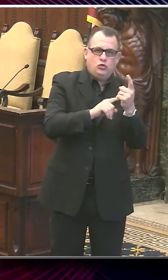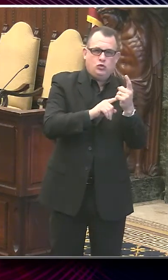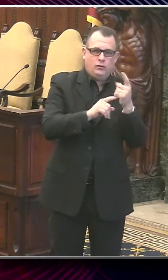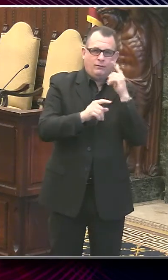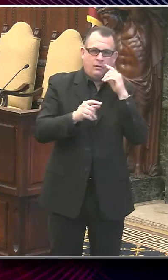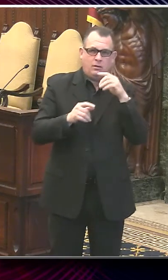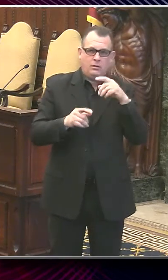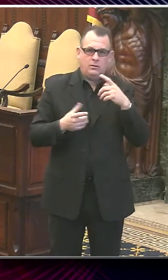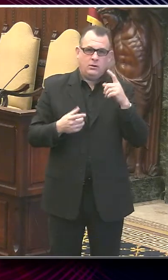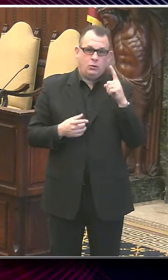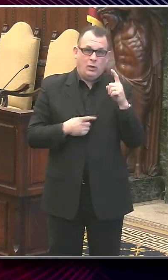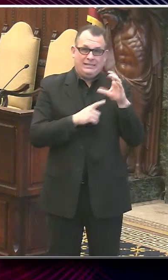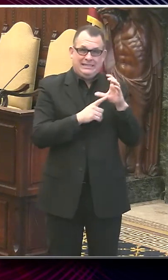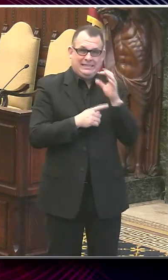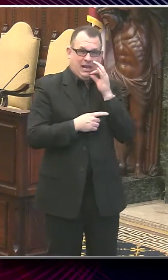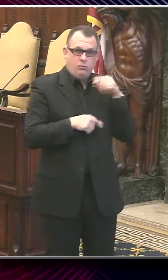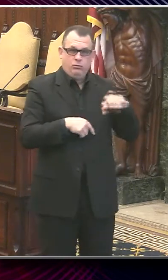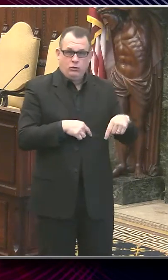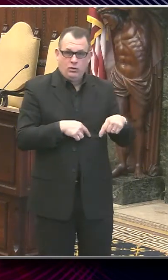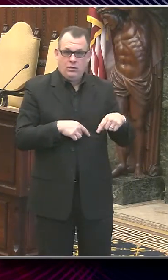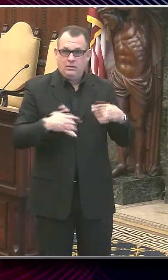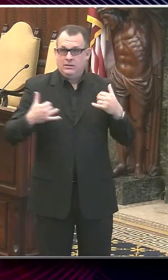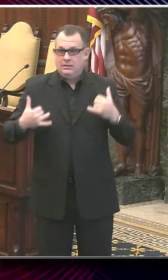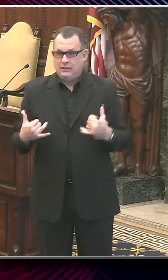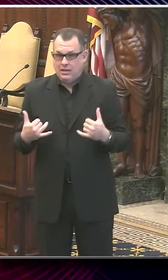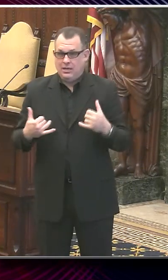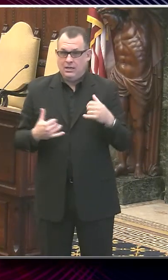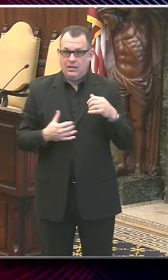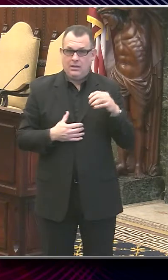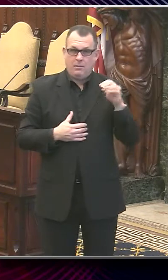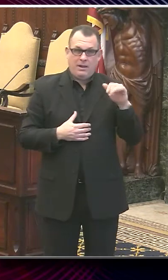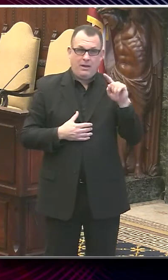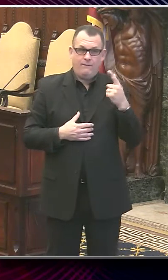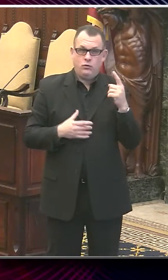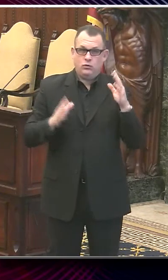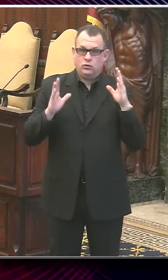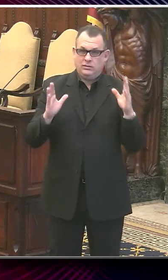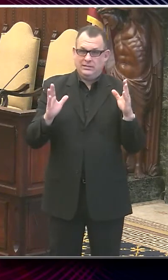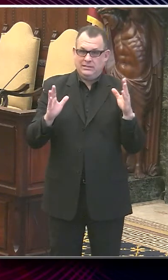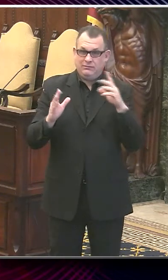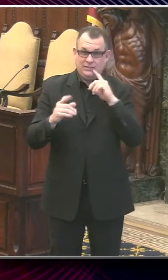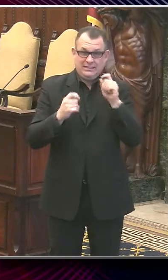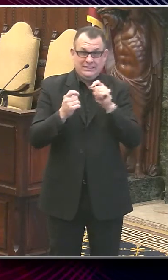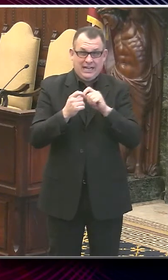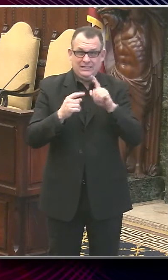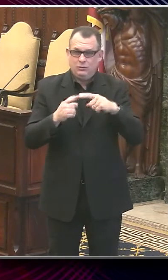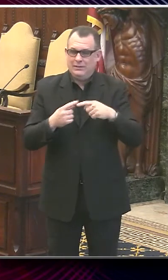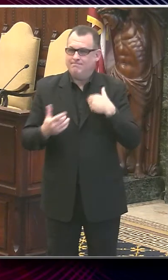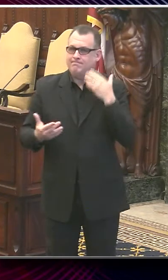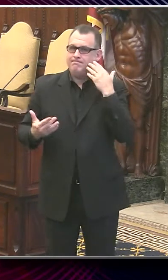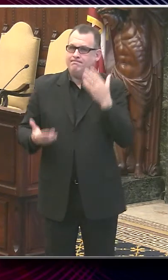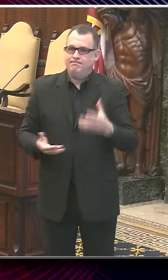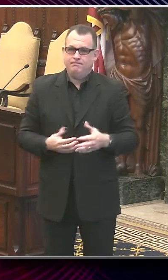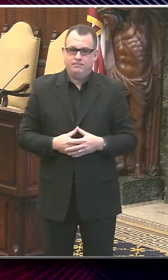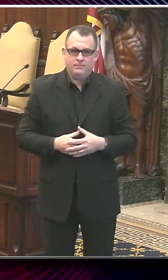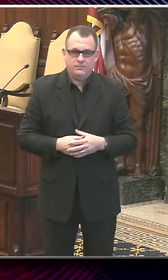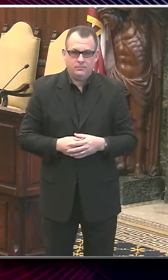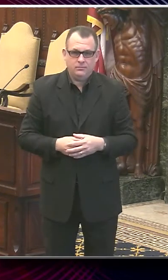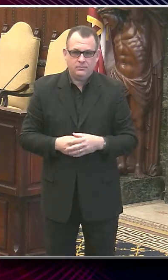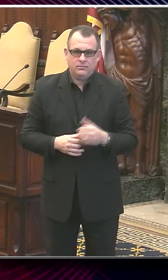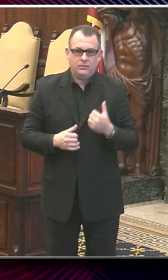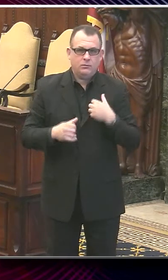April between now and then. We don't have exact dates for that yet. We're watching closely the steps taken by the Commonwealth of